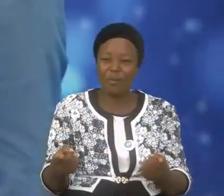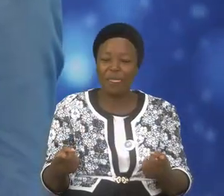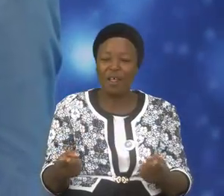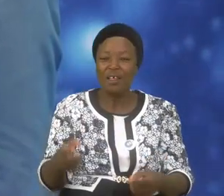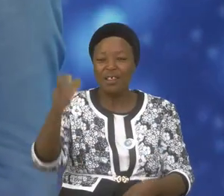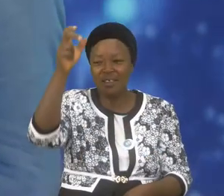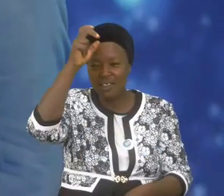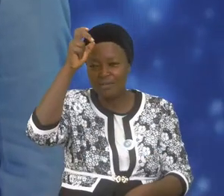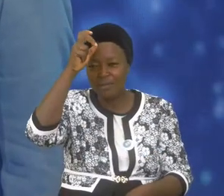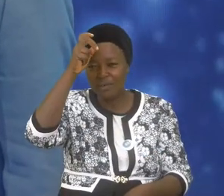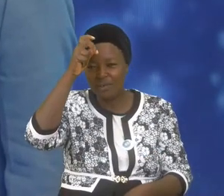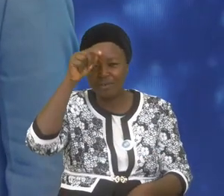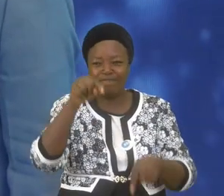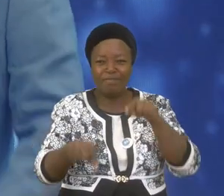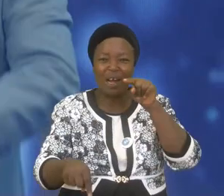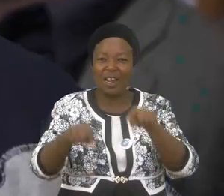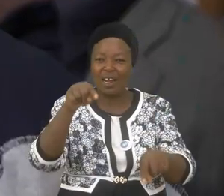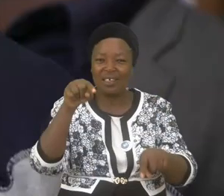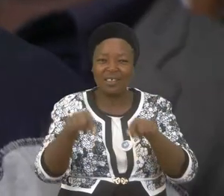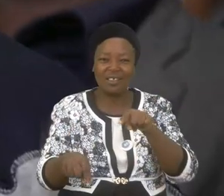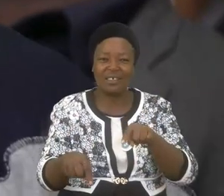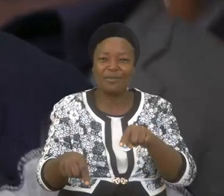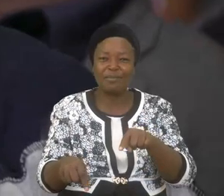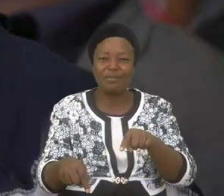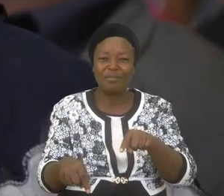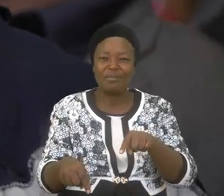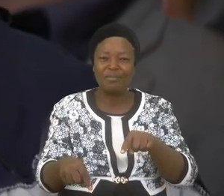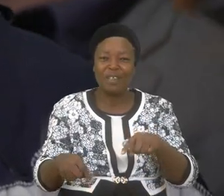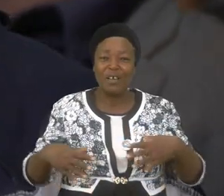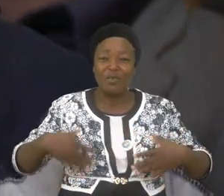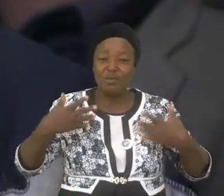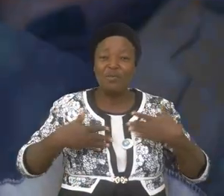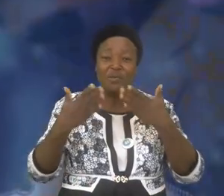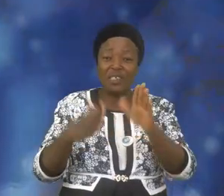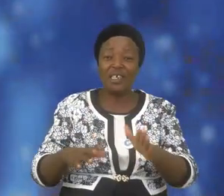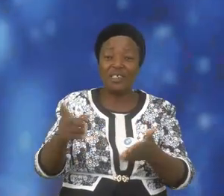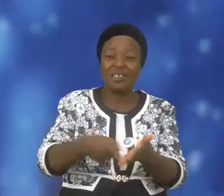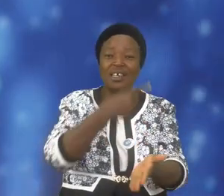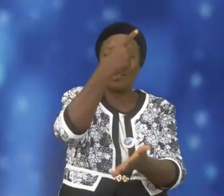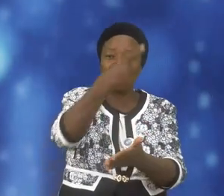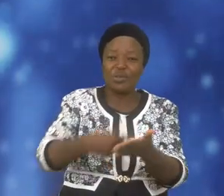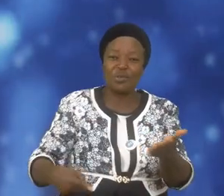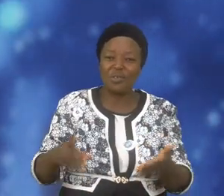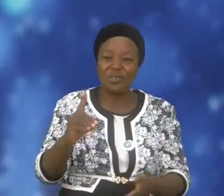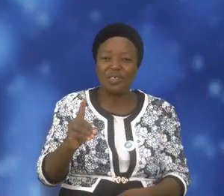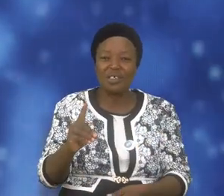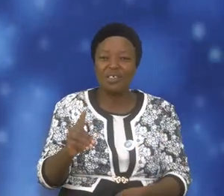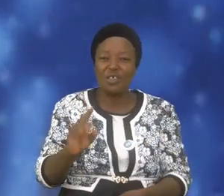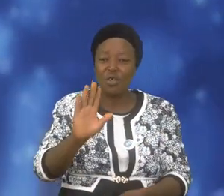Premature death canceled. Amen. Yours is now to reap the